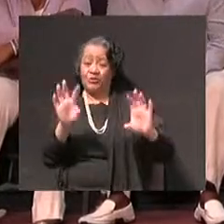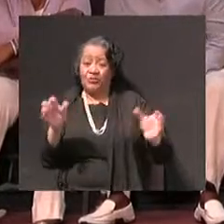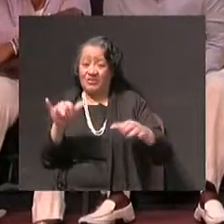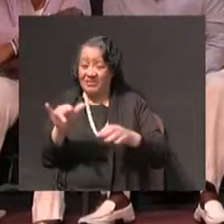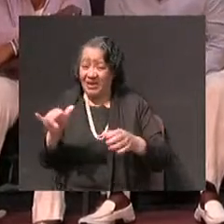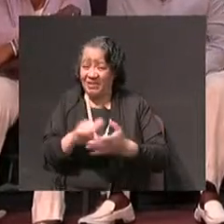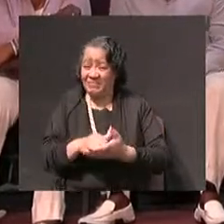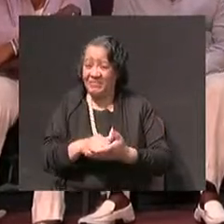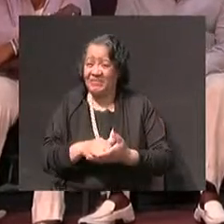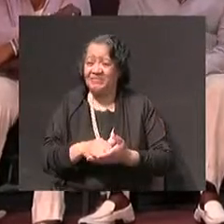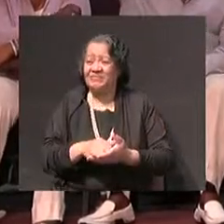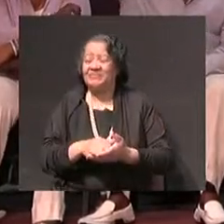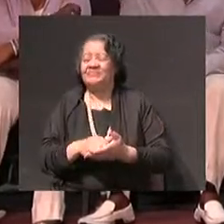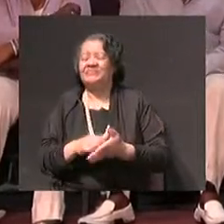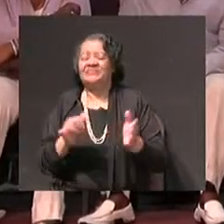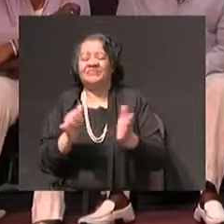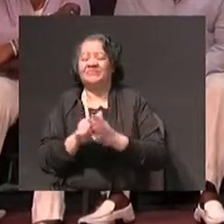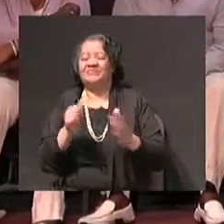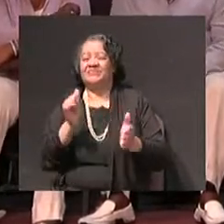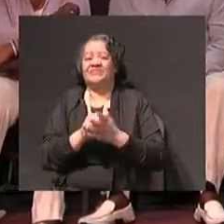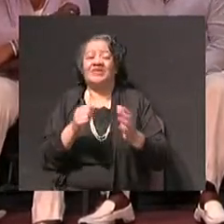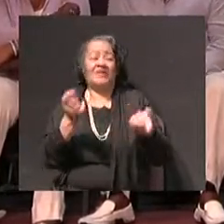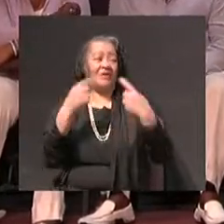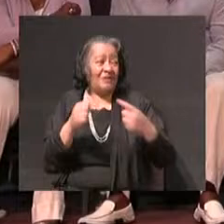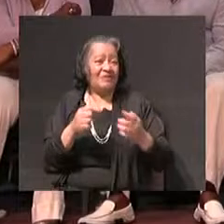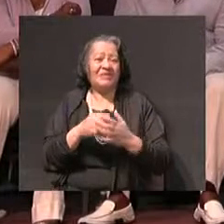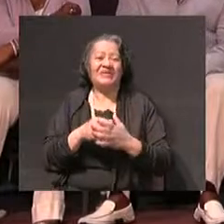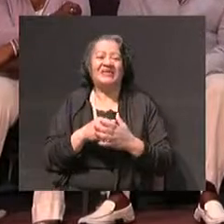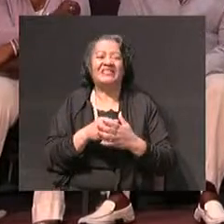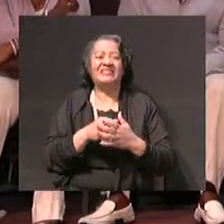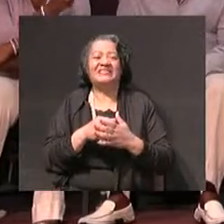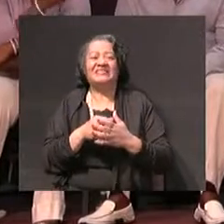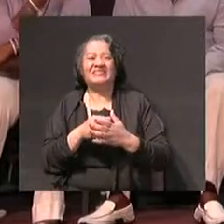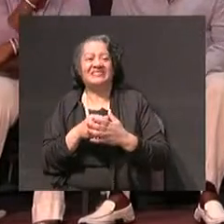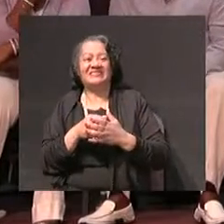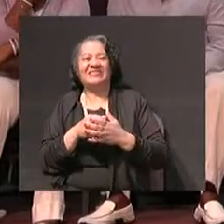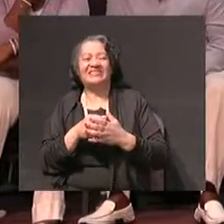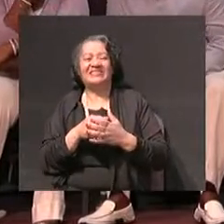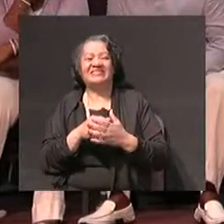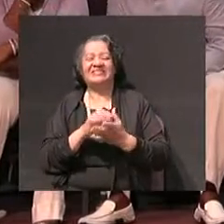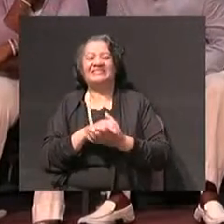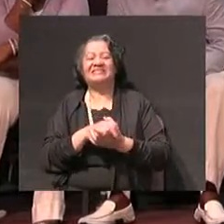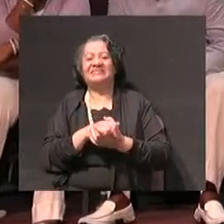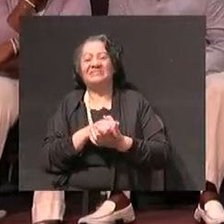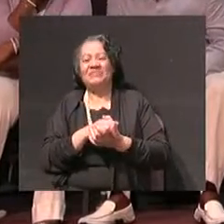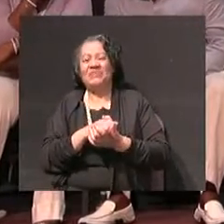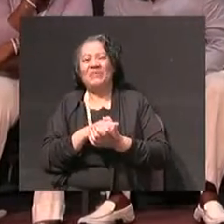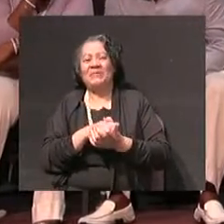Because y'all only come on Easter.